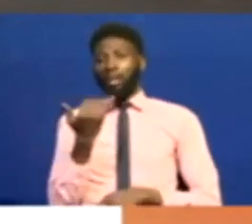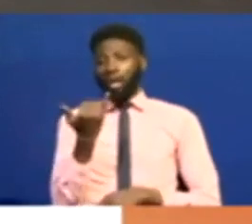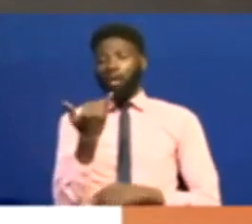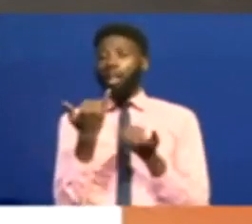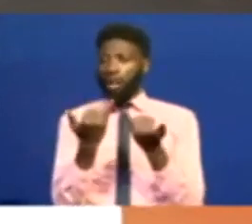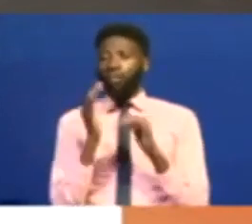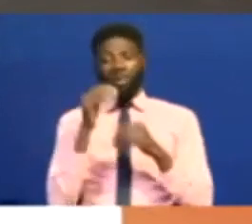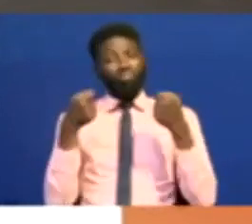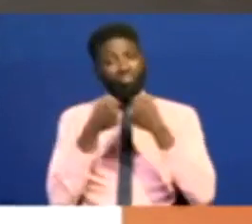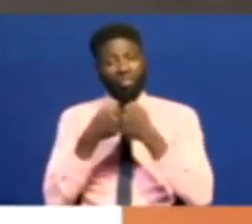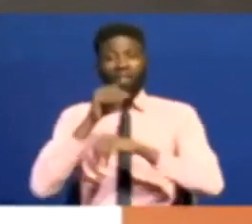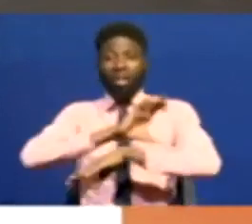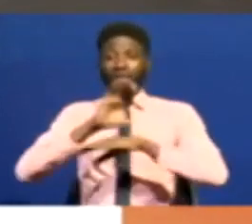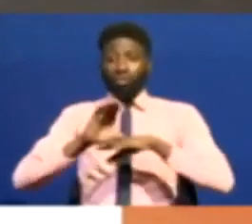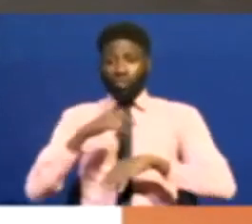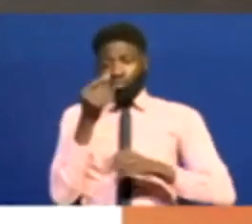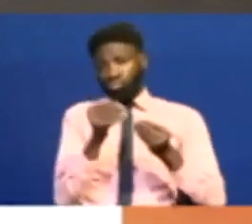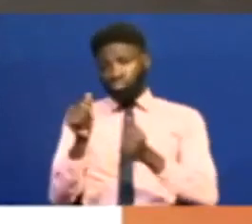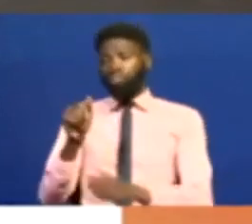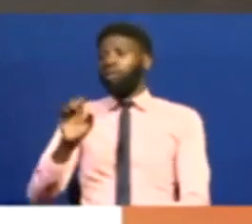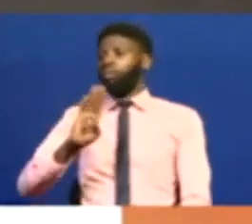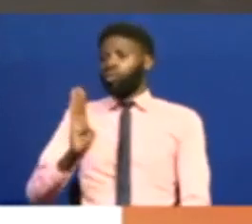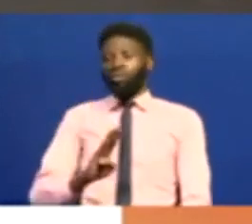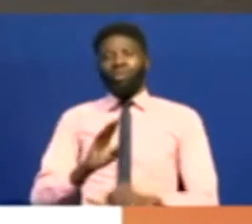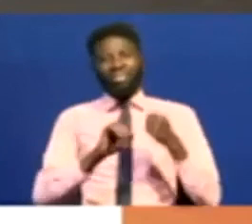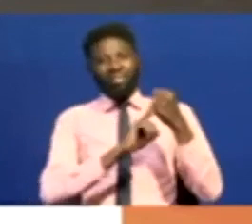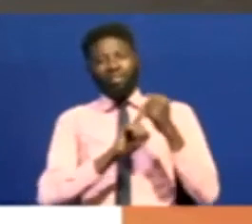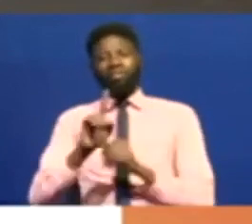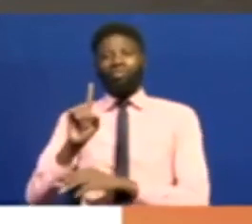who eliminated Botswana 6-1 on the goals aggregate.